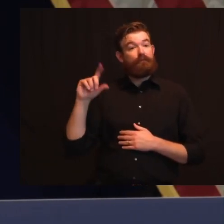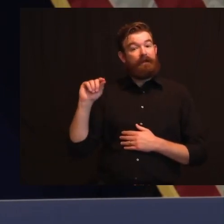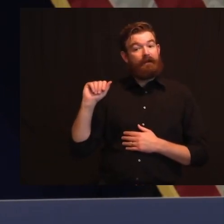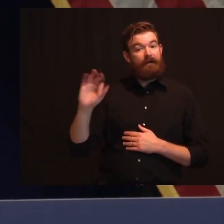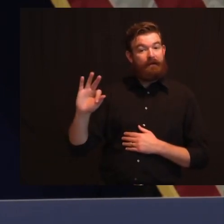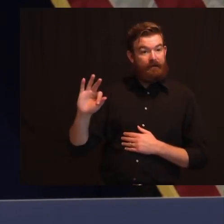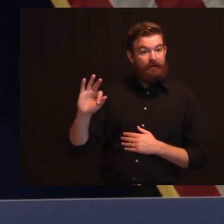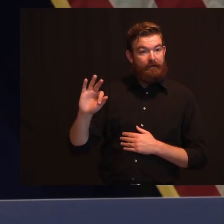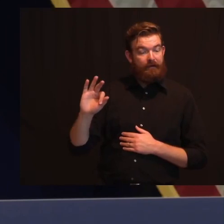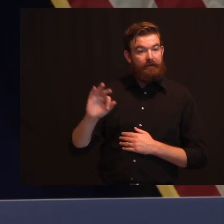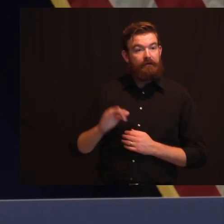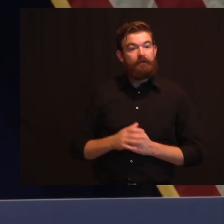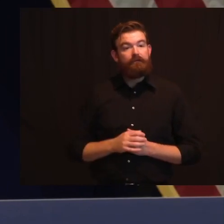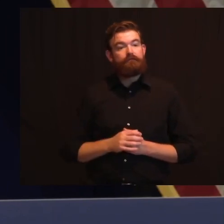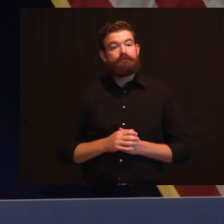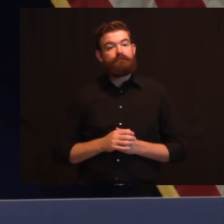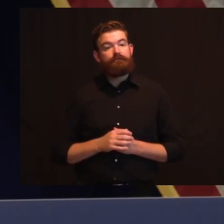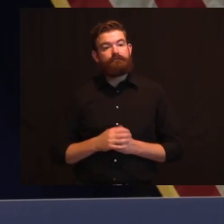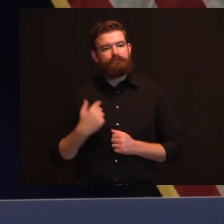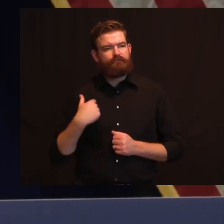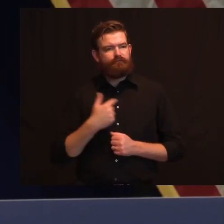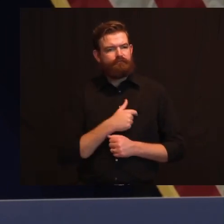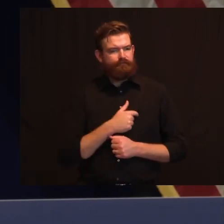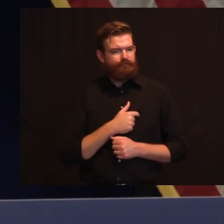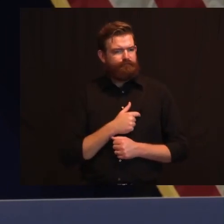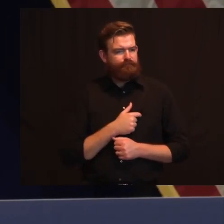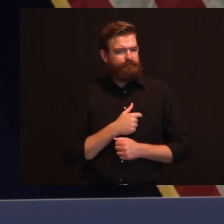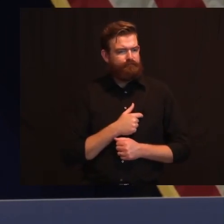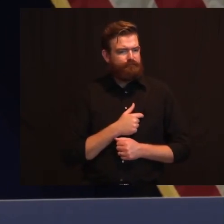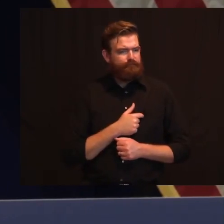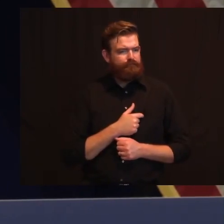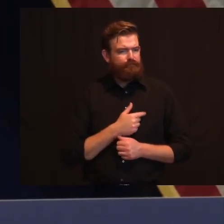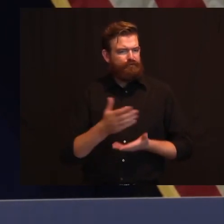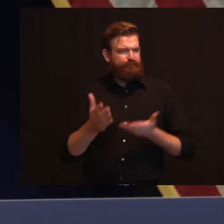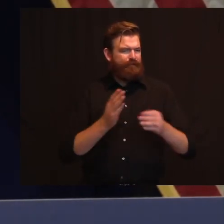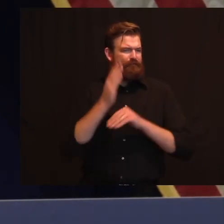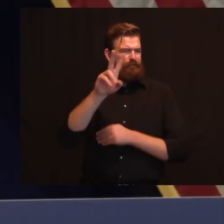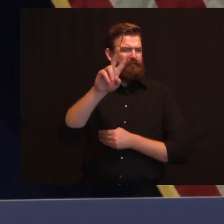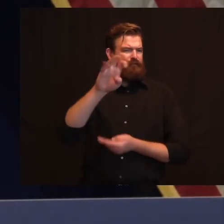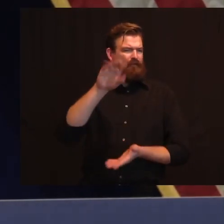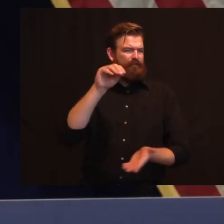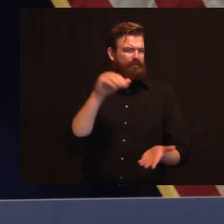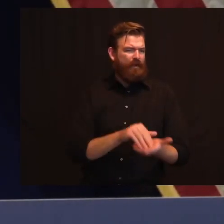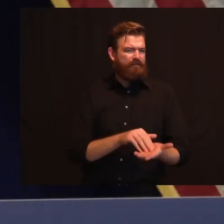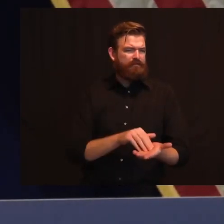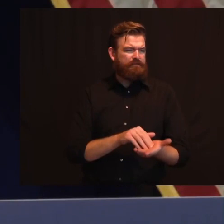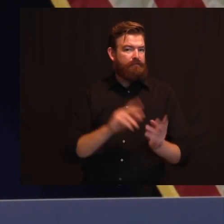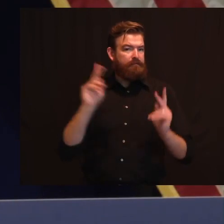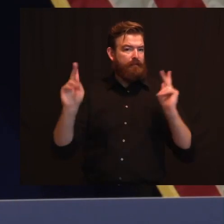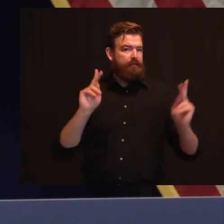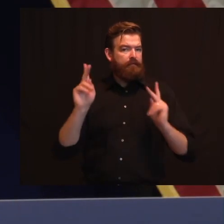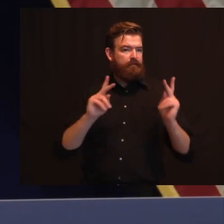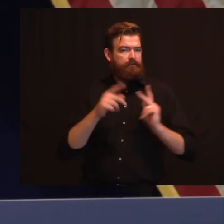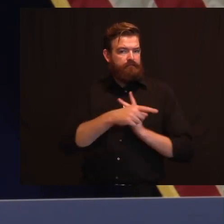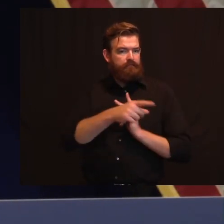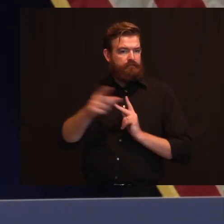the last 6 weeks, we've done 250,000, 257,000, 285,000,